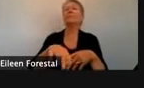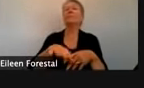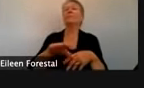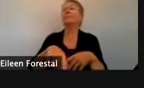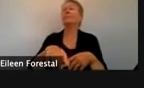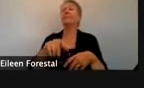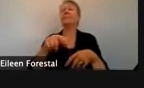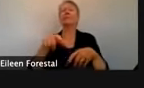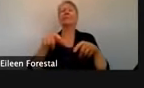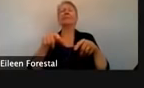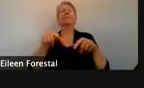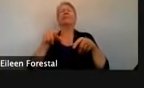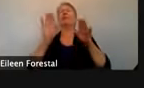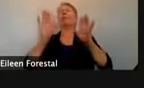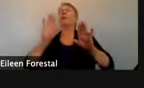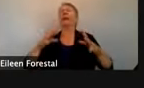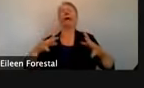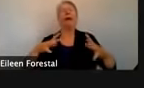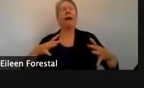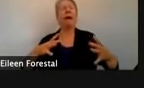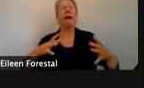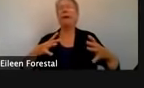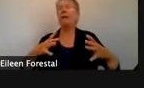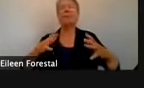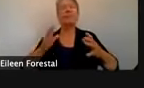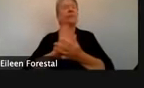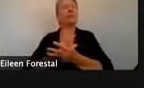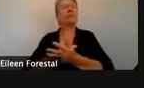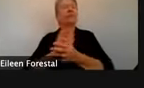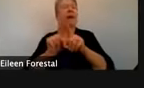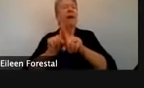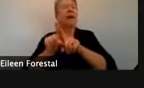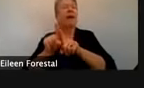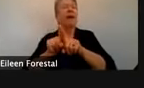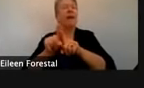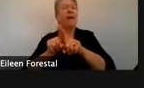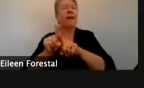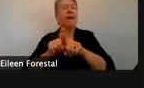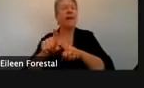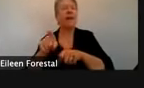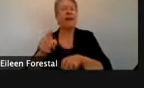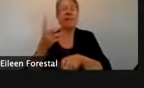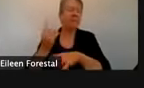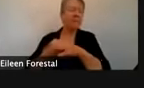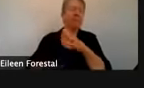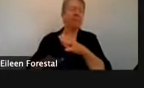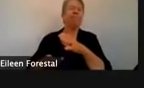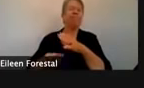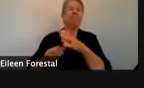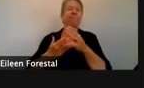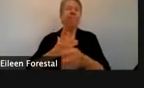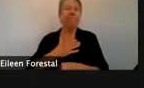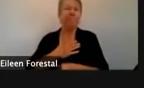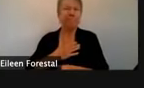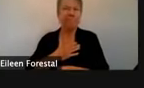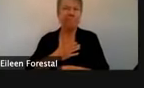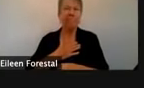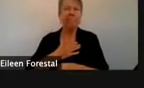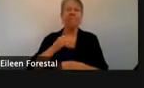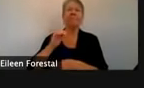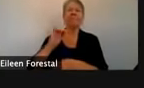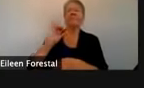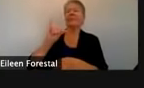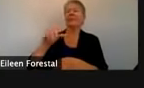family on 2 of his best, The Hunt for Red October and The Untouchables over the weekend. What a giant. I was in a restaurant